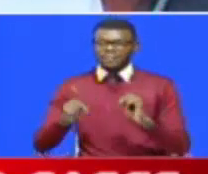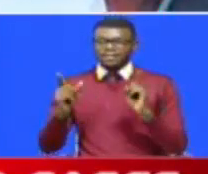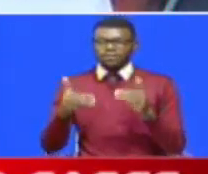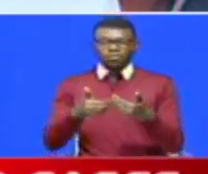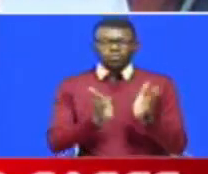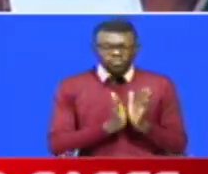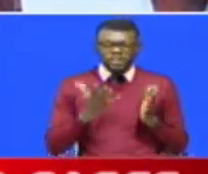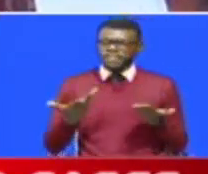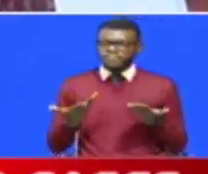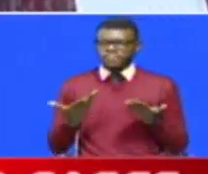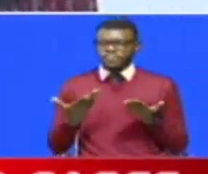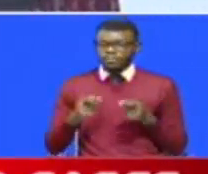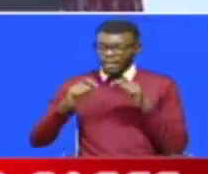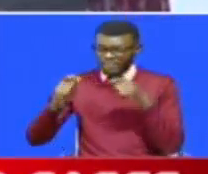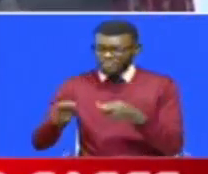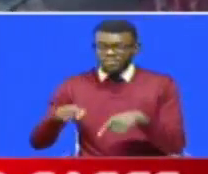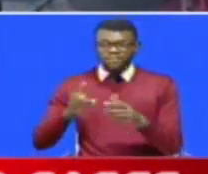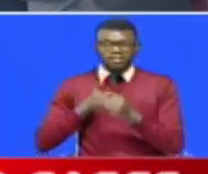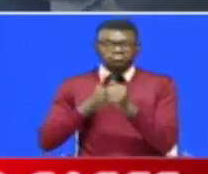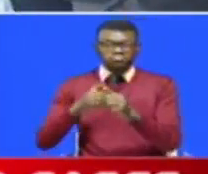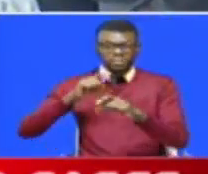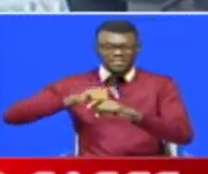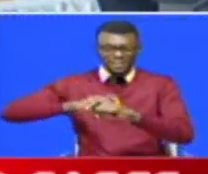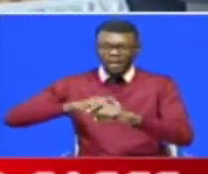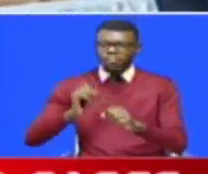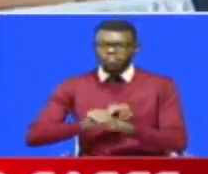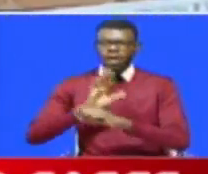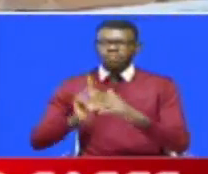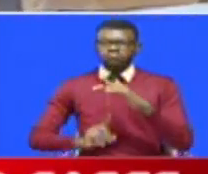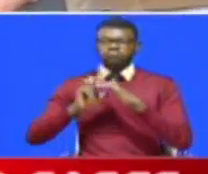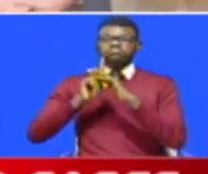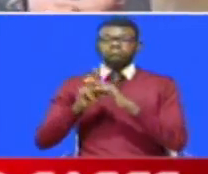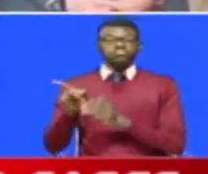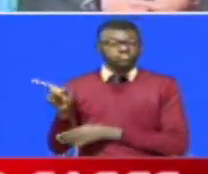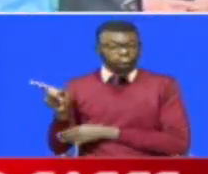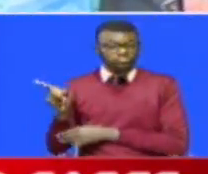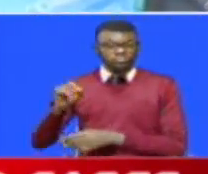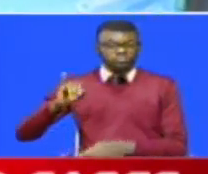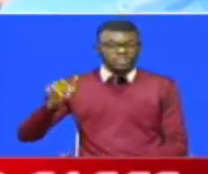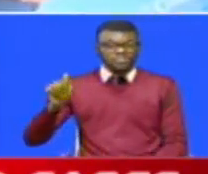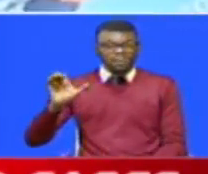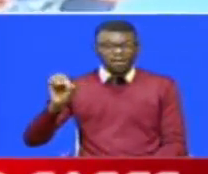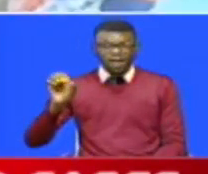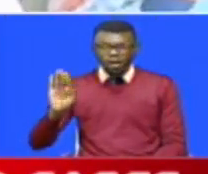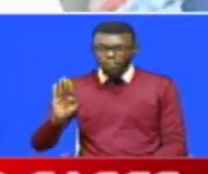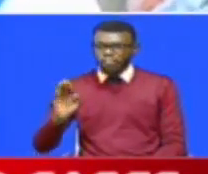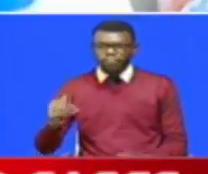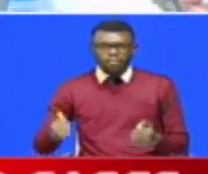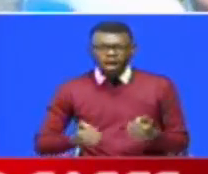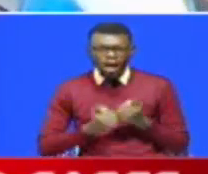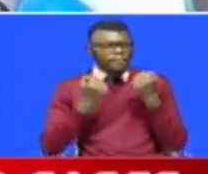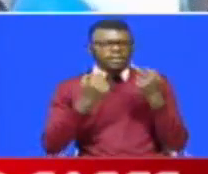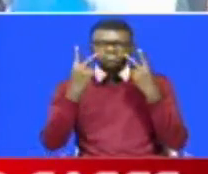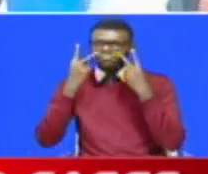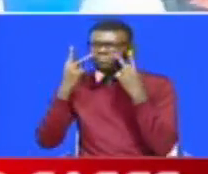community response since the beginning of the pandemic. I am told, Jacob, that any case that is suspicious anywhere,